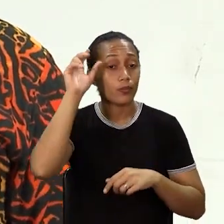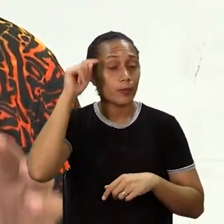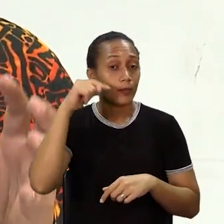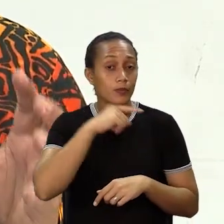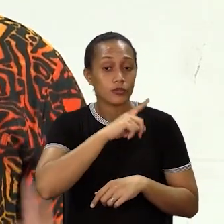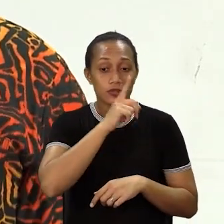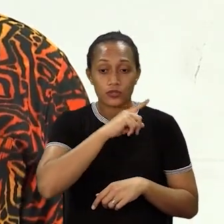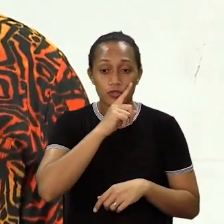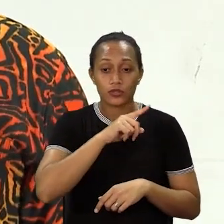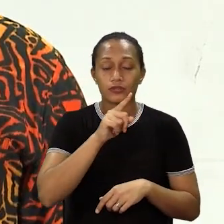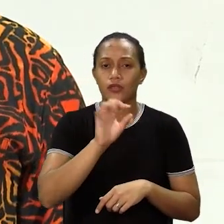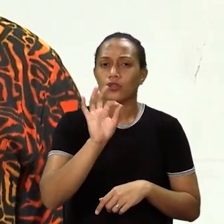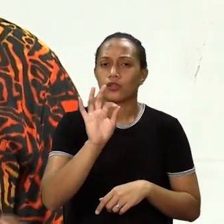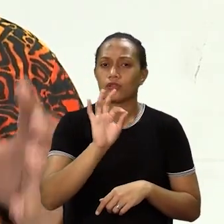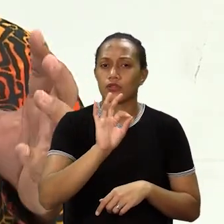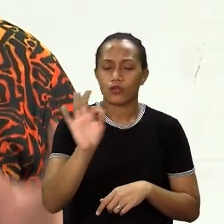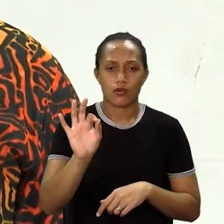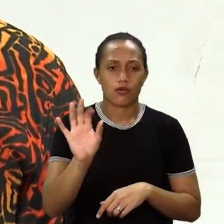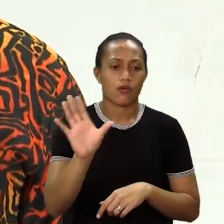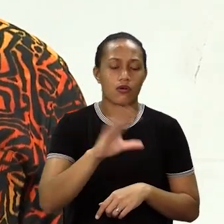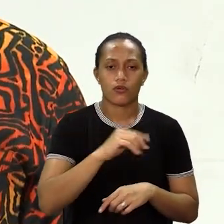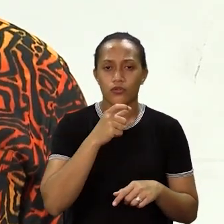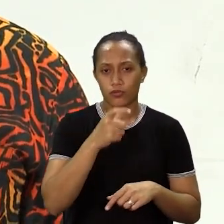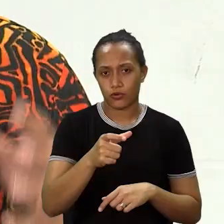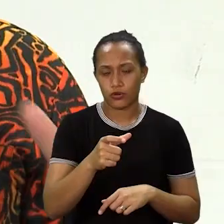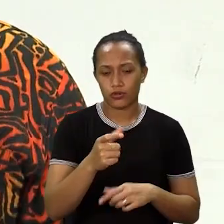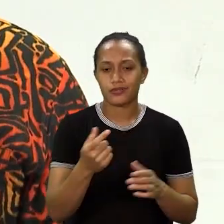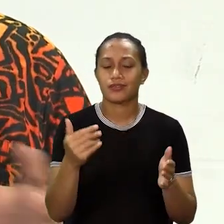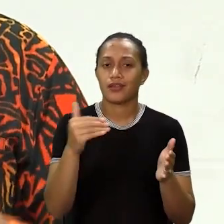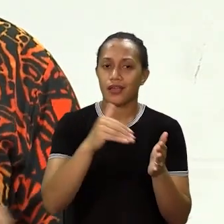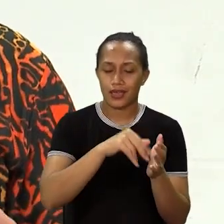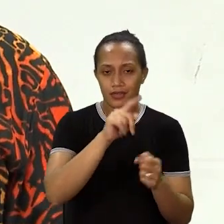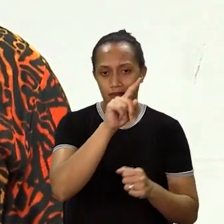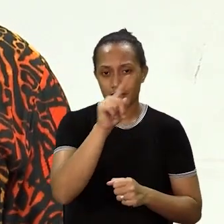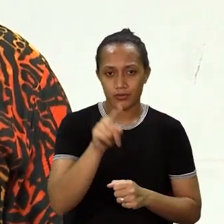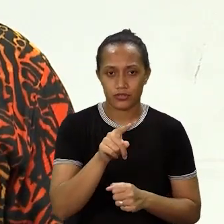form. Remember, boys and girls, that